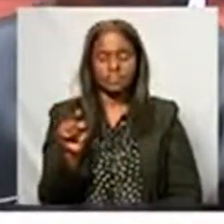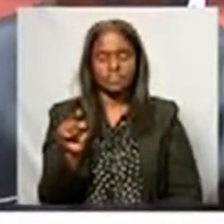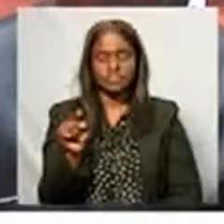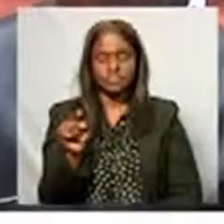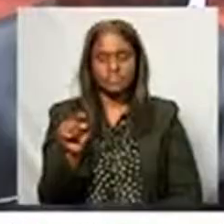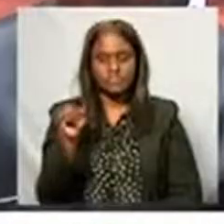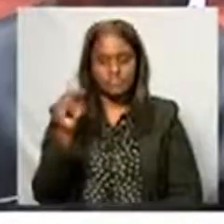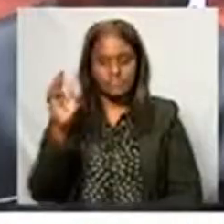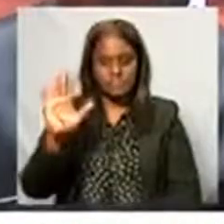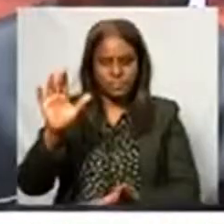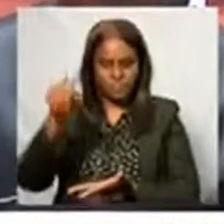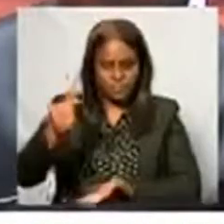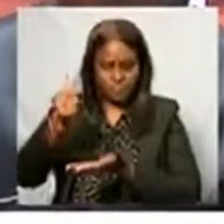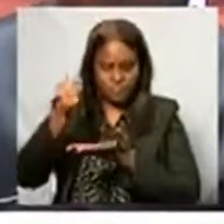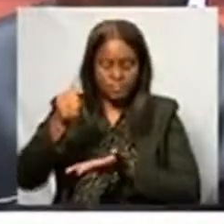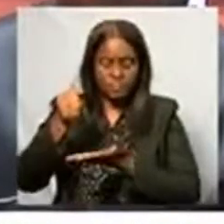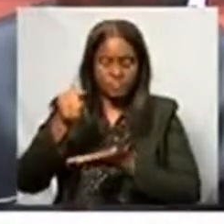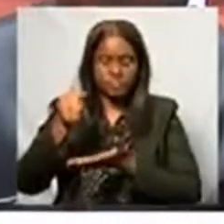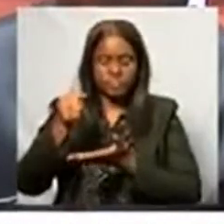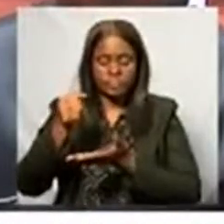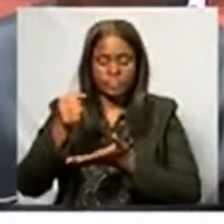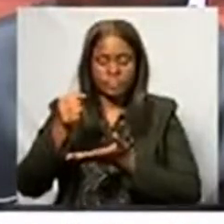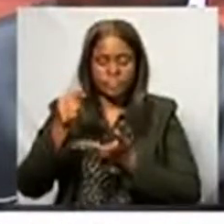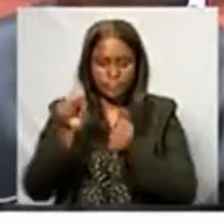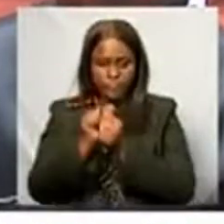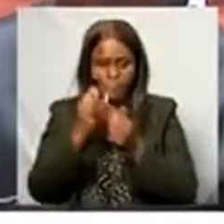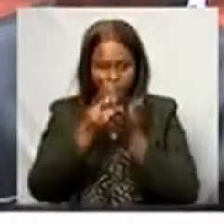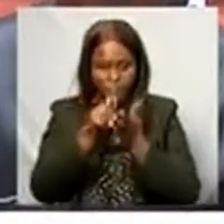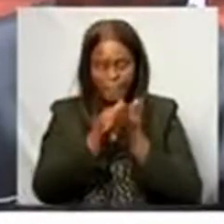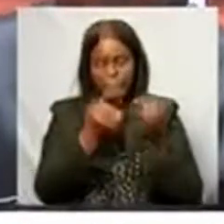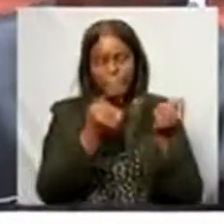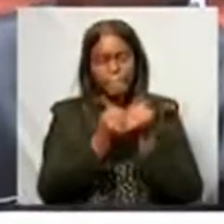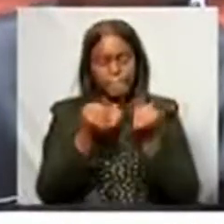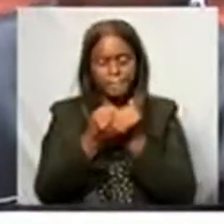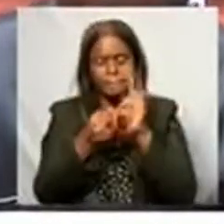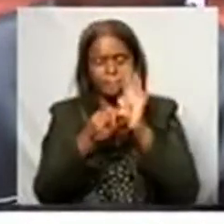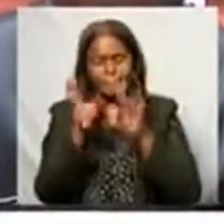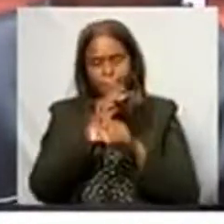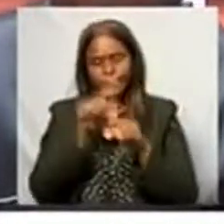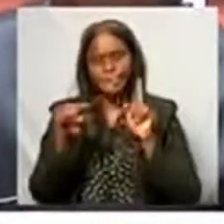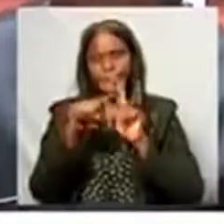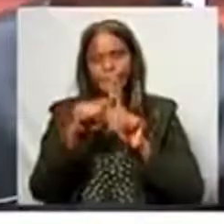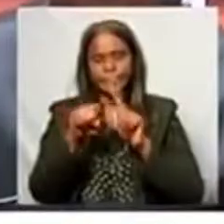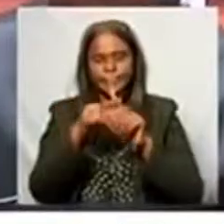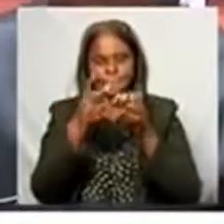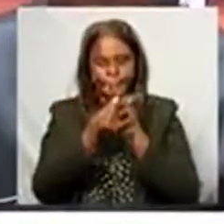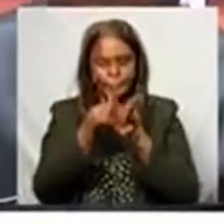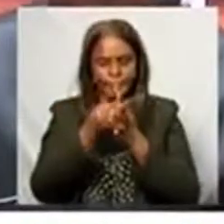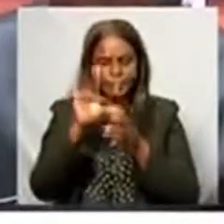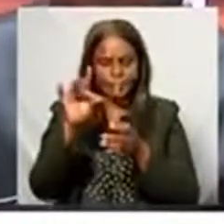the budget and funding shows a positive variance of